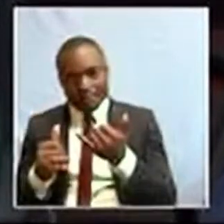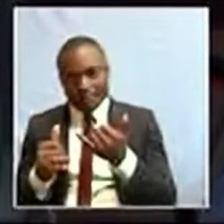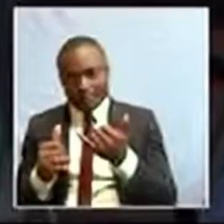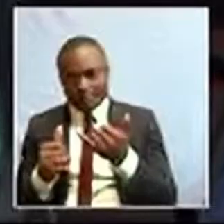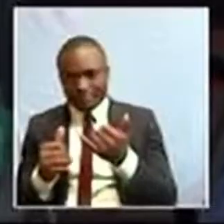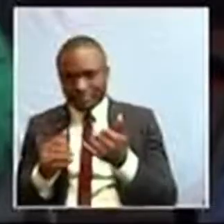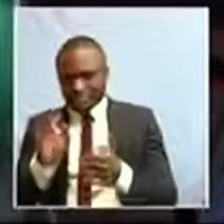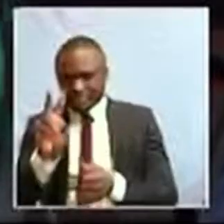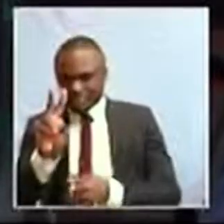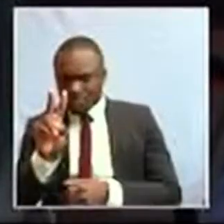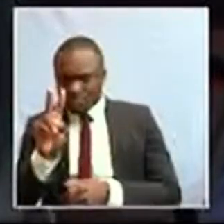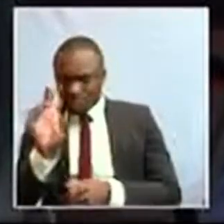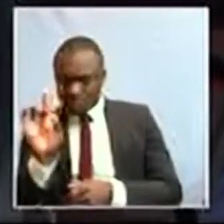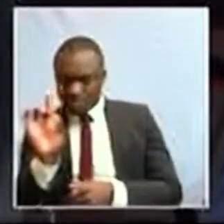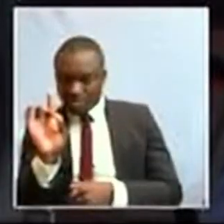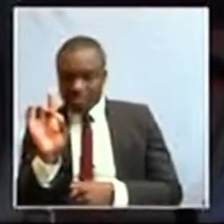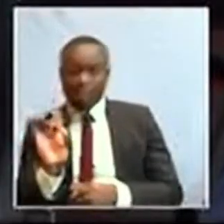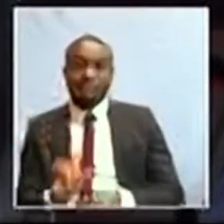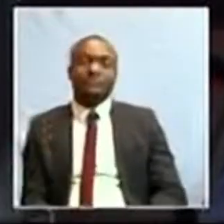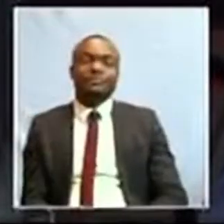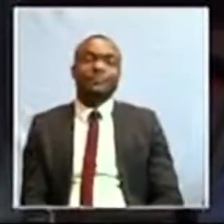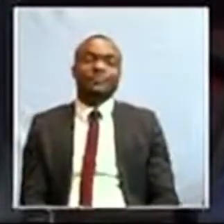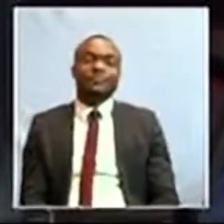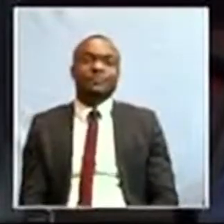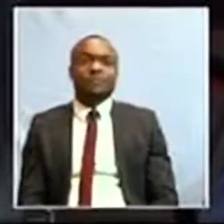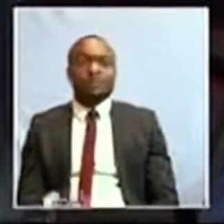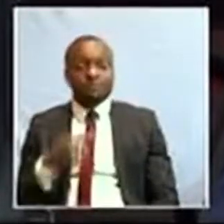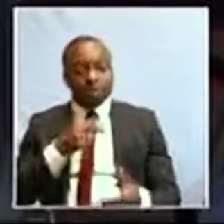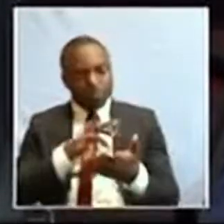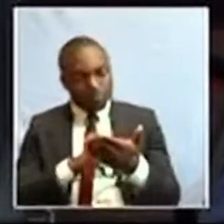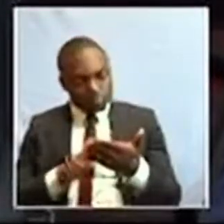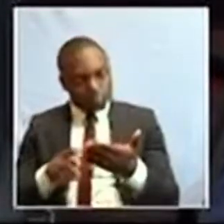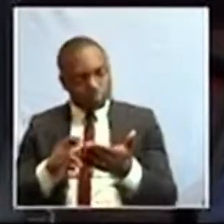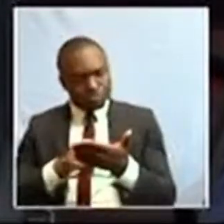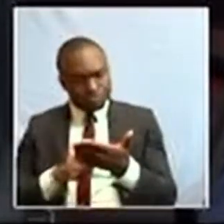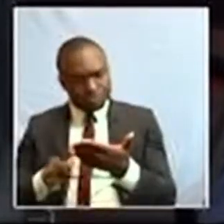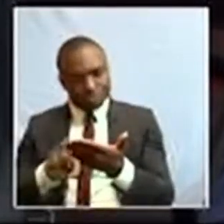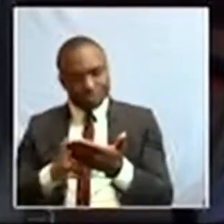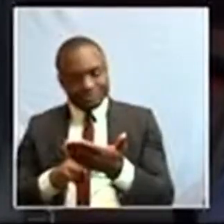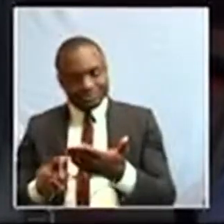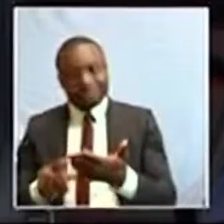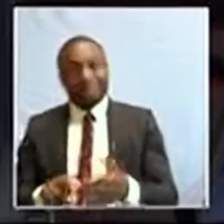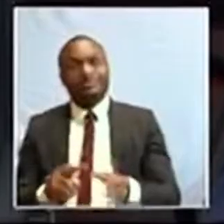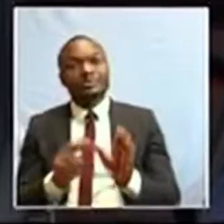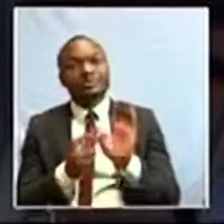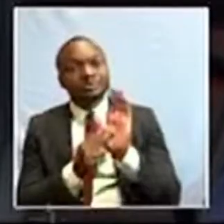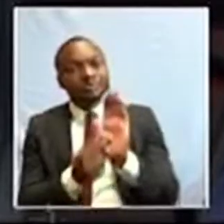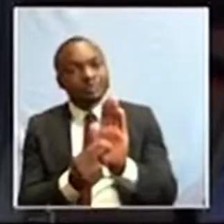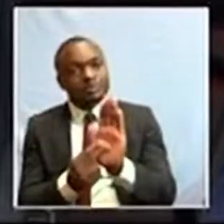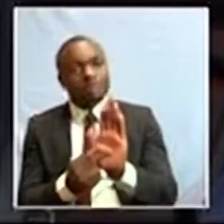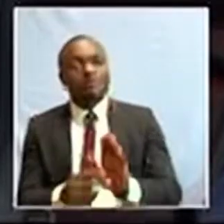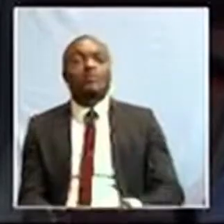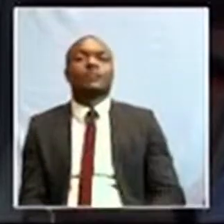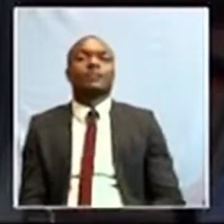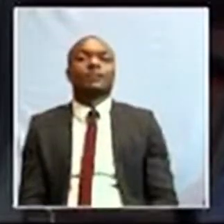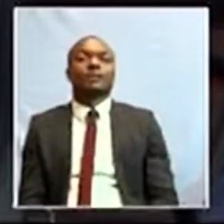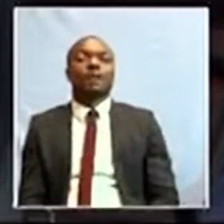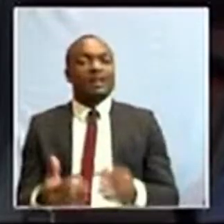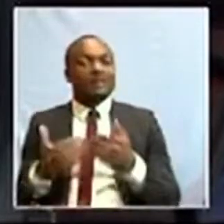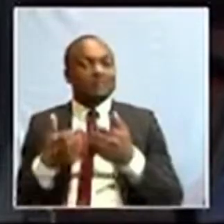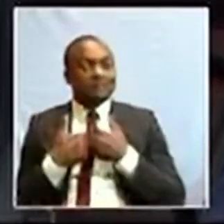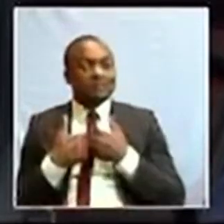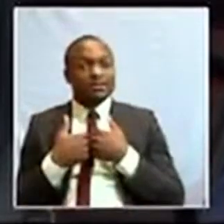that is 28. When I read through, Chair, it's showing that we have a